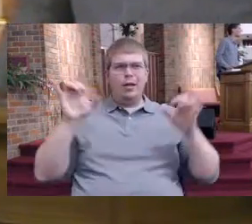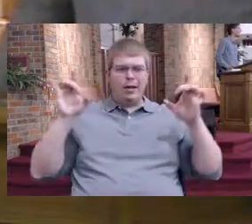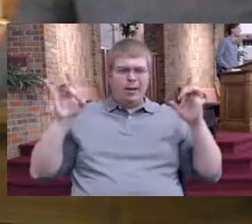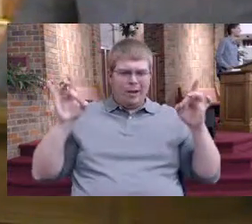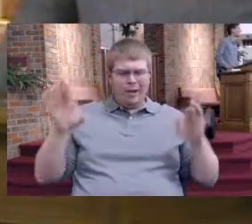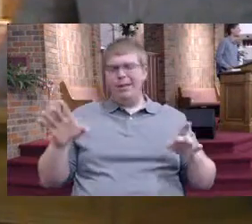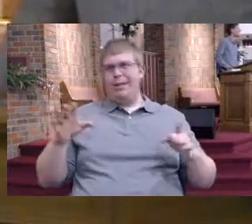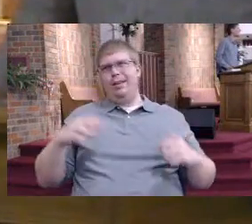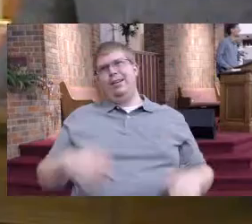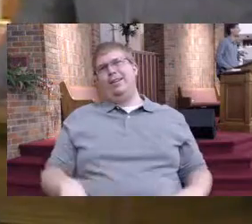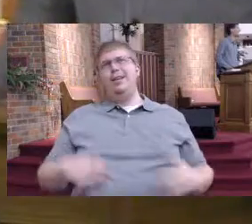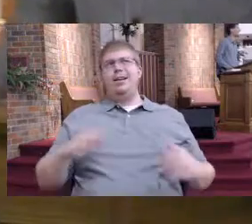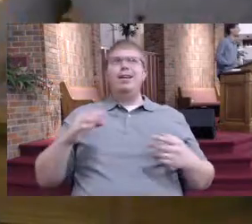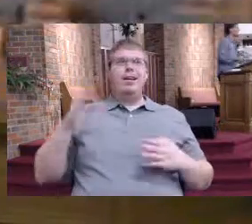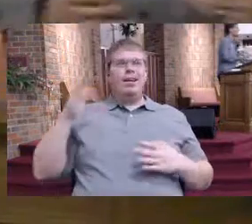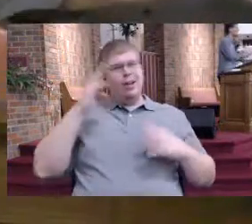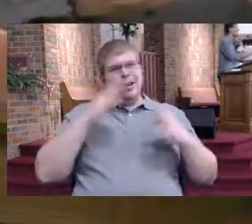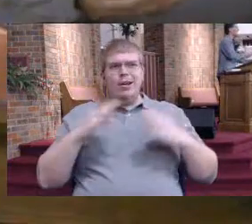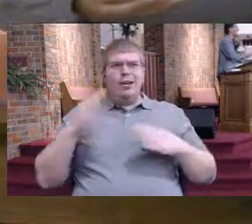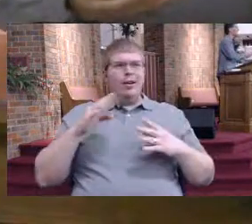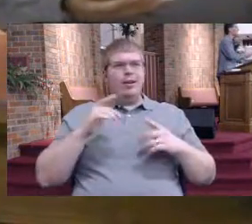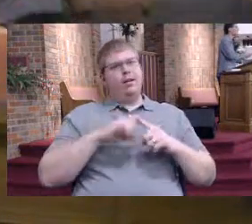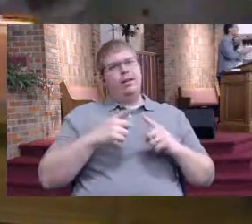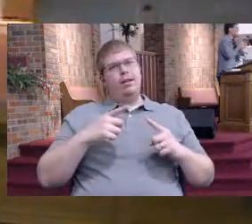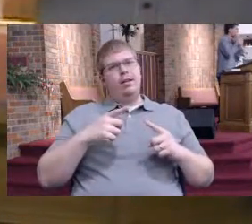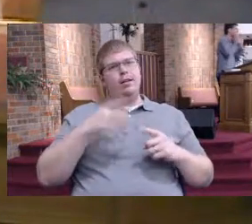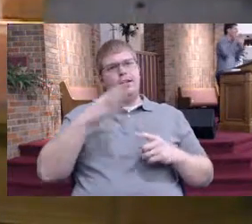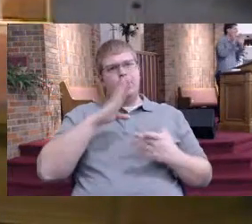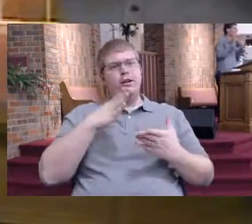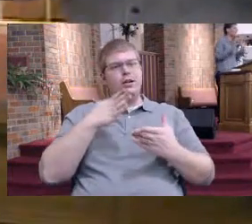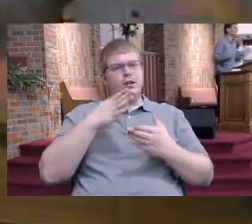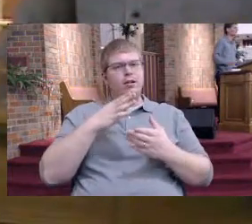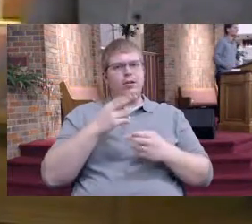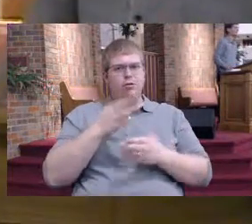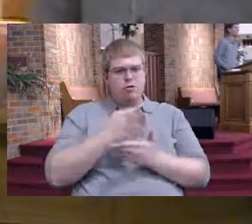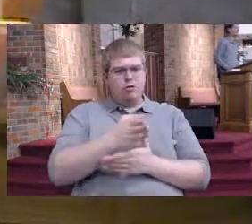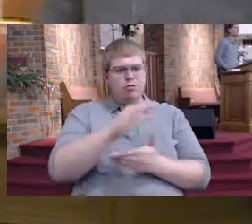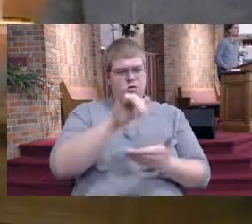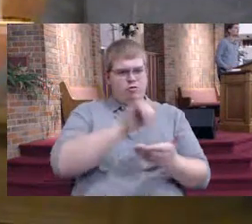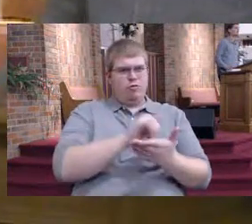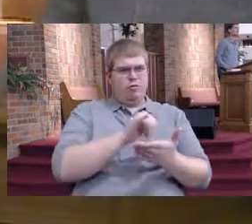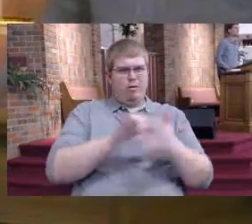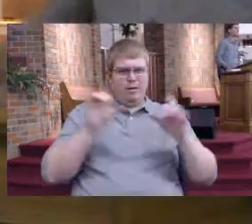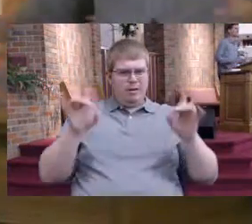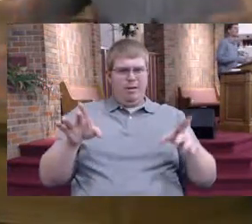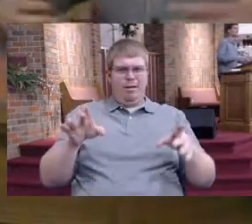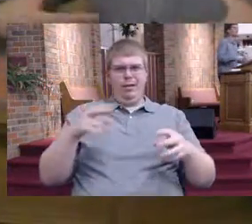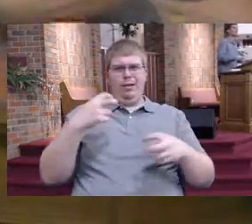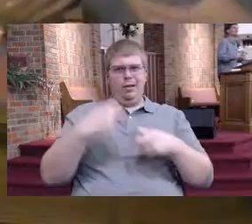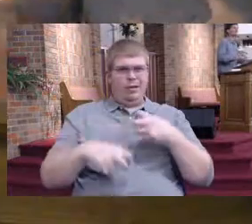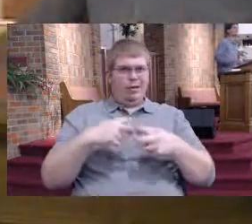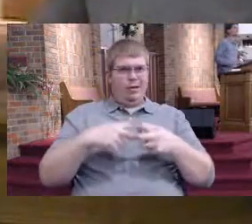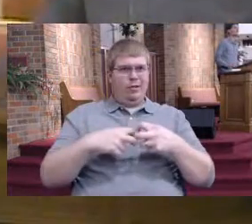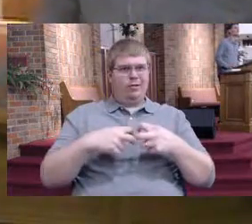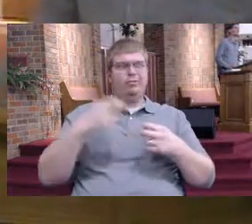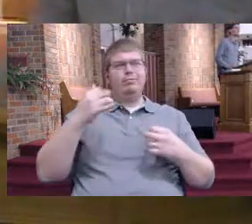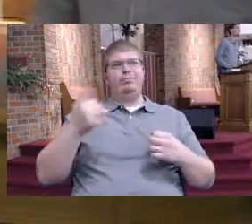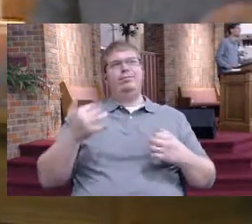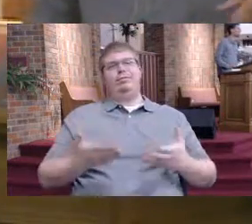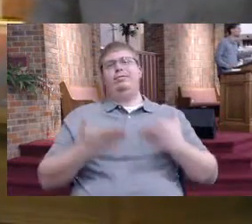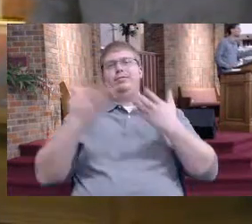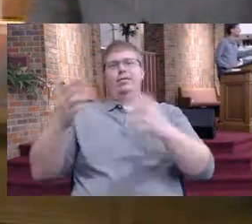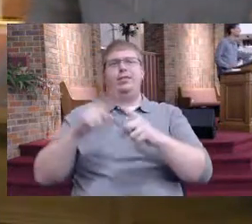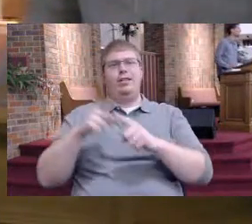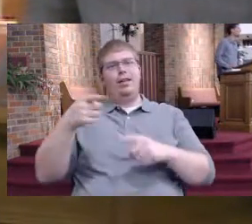horrible situation that day. He used that to shift our focus where it needed to be and say politely and lovingly to us,